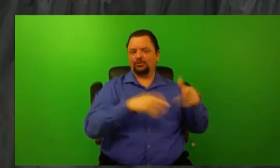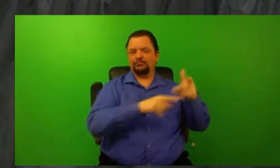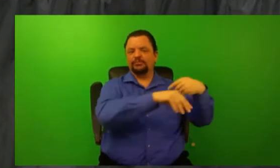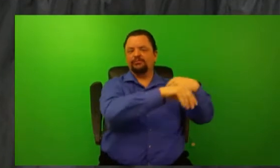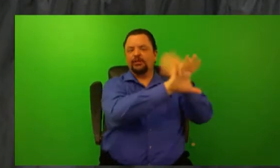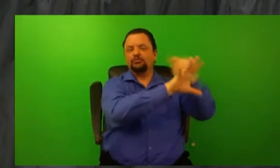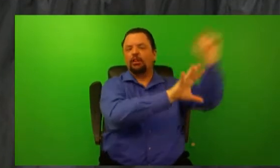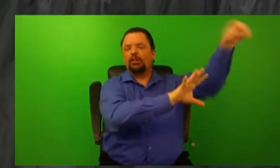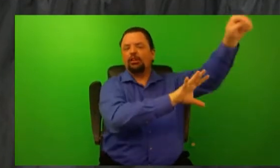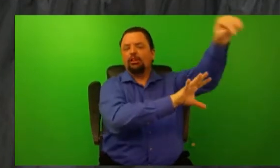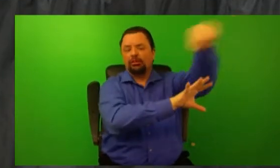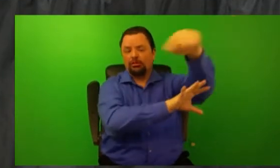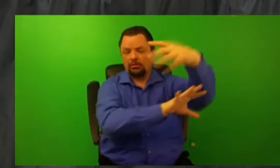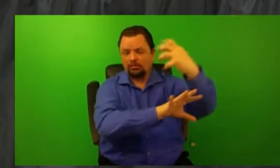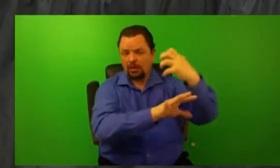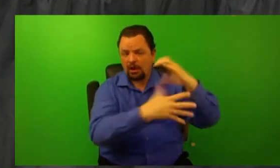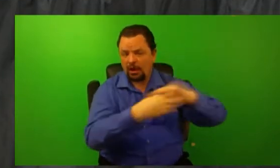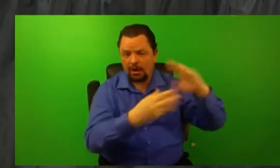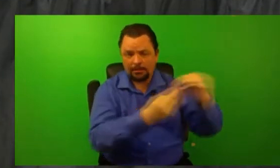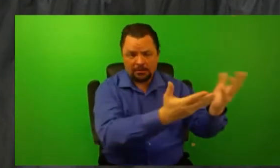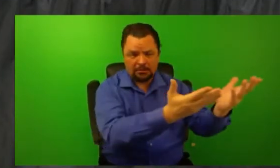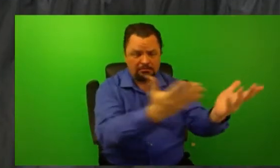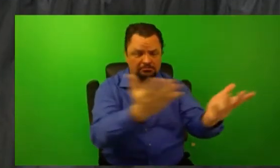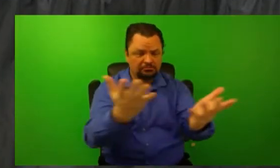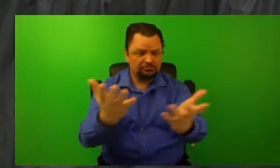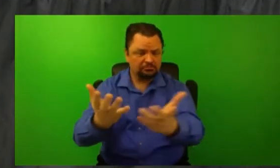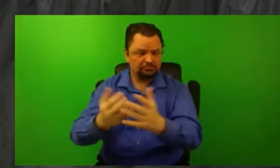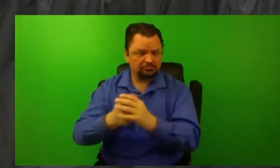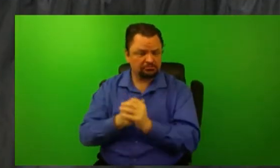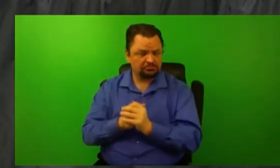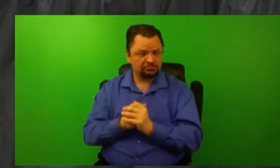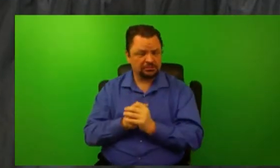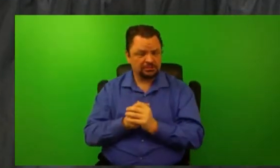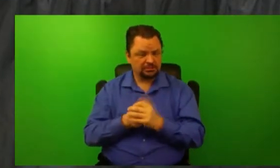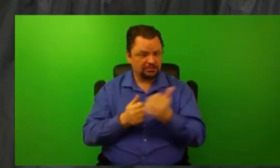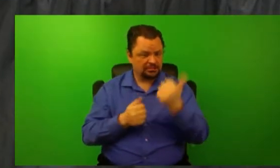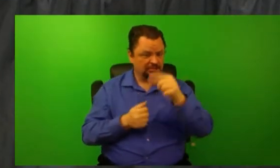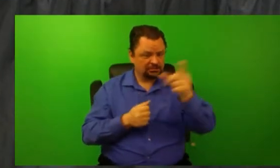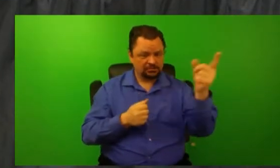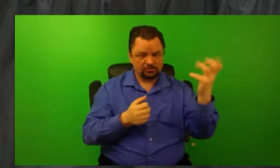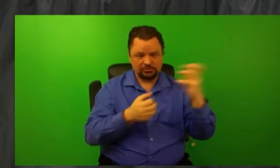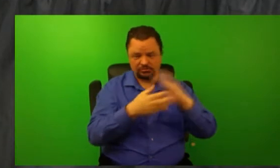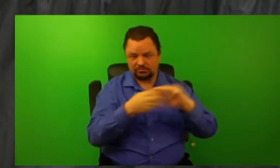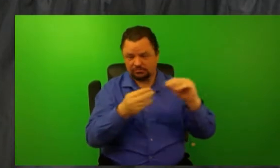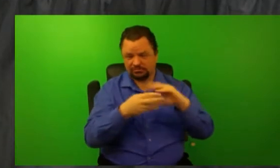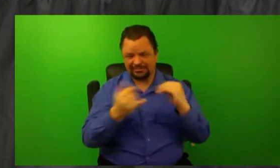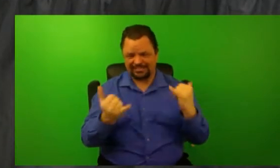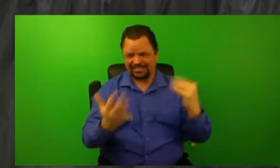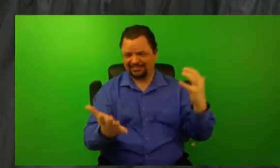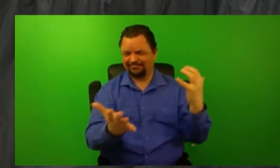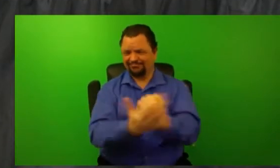anyone on Teams? And this would be a good time.